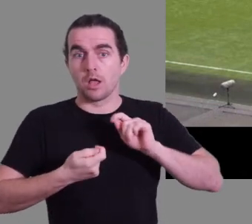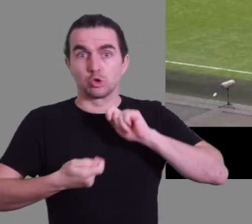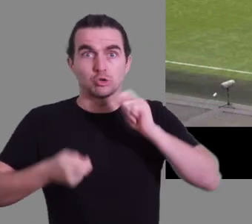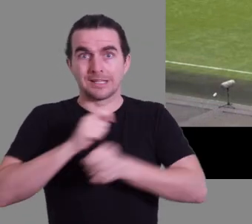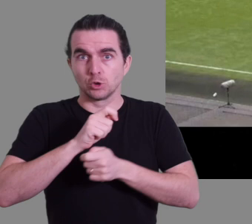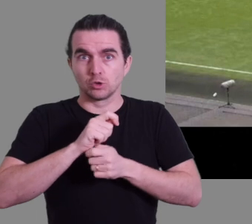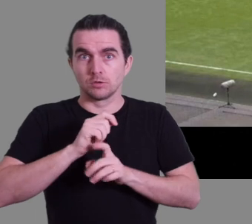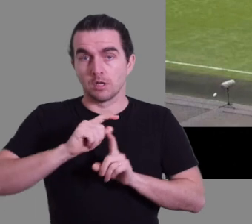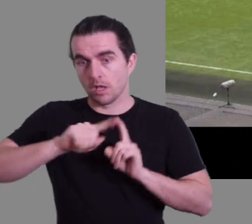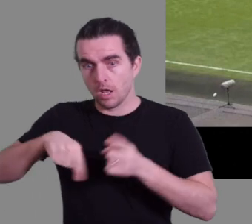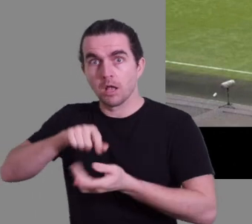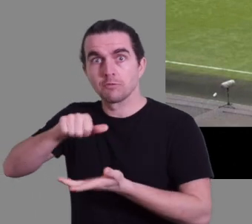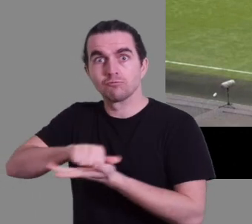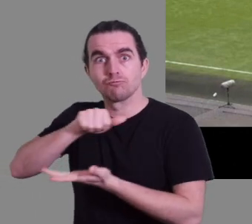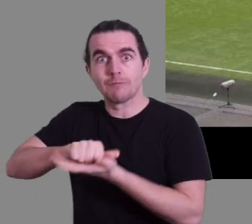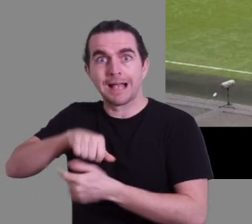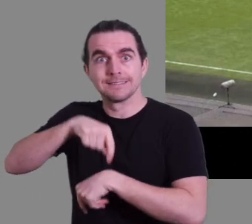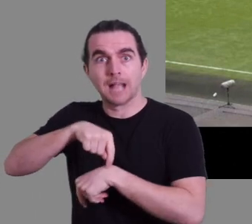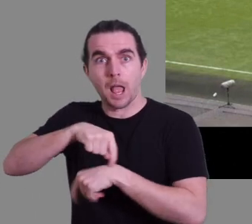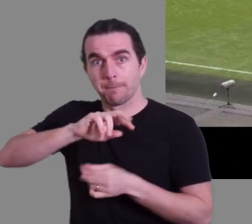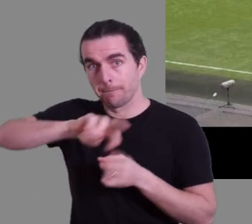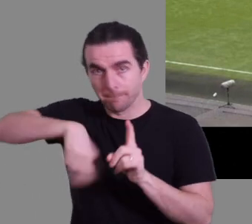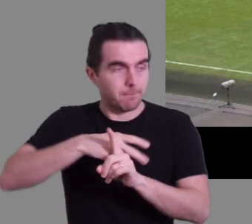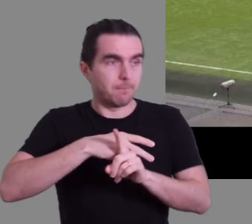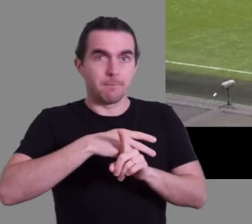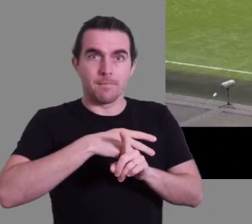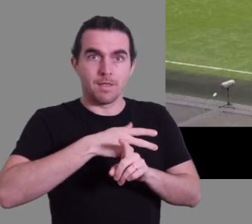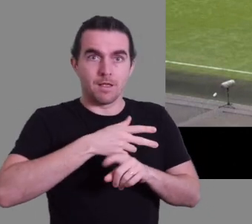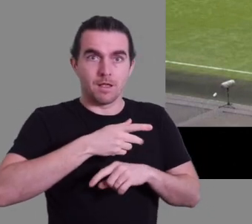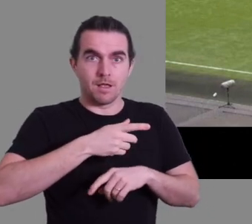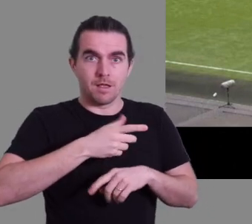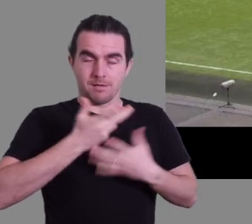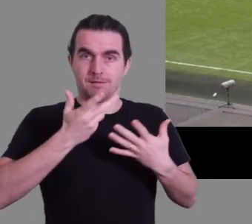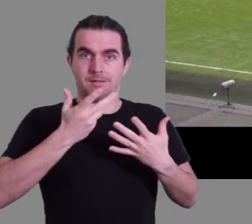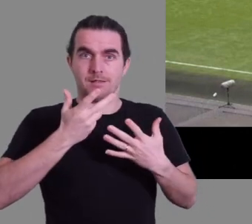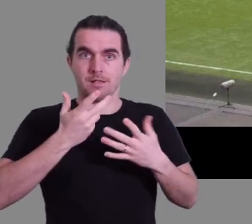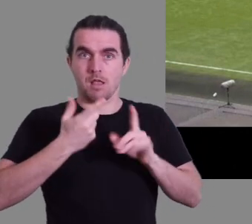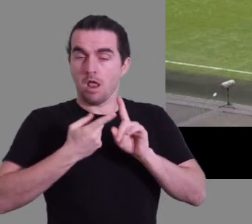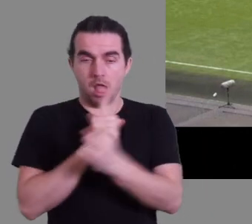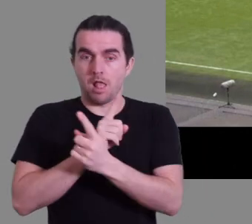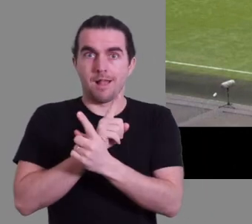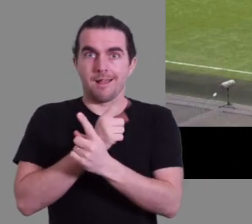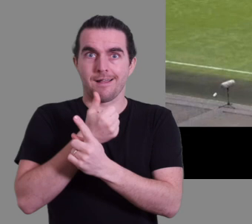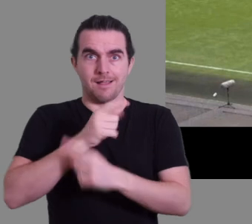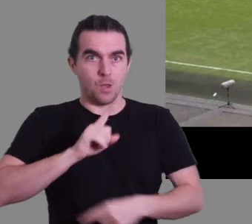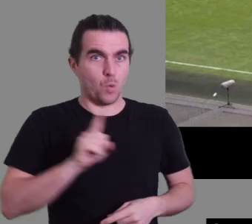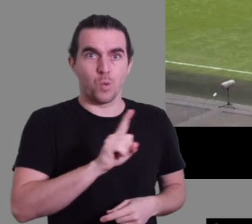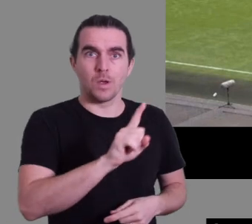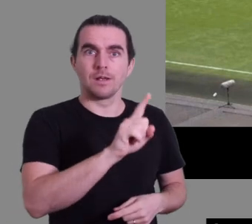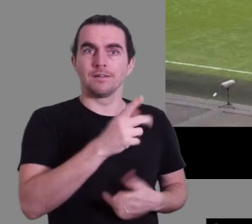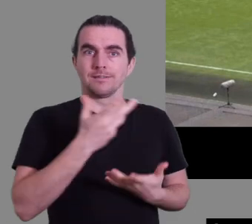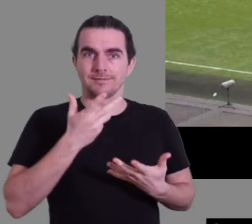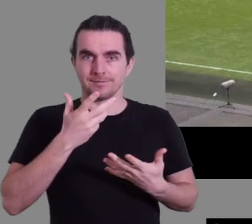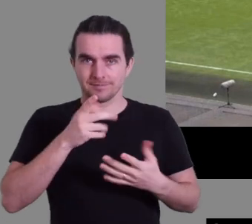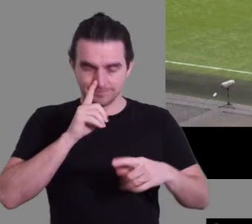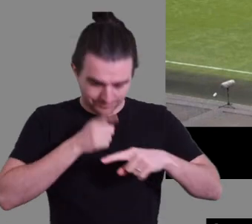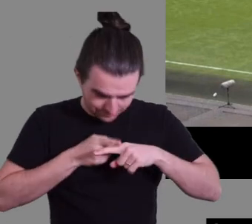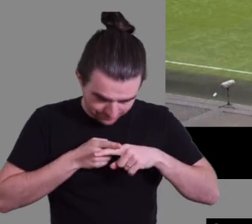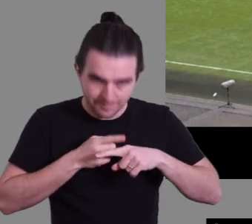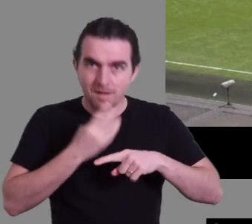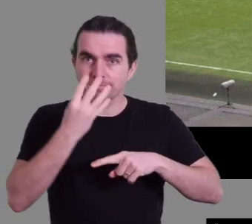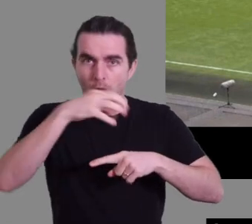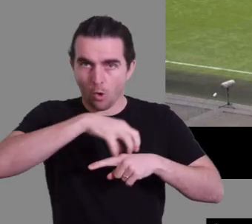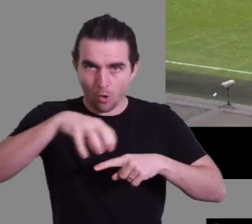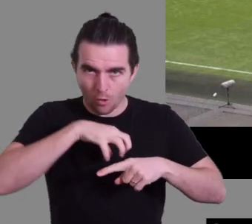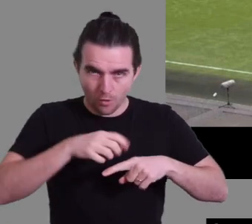changes all at once to the right time, and afterwards he cut across. So that shows you using the under the microscope,